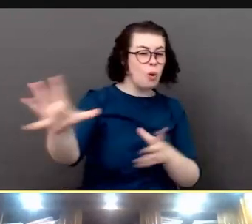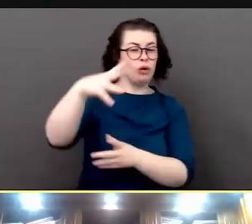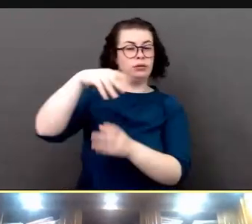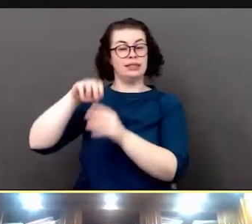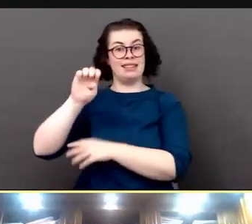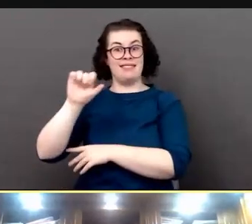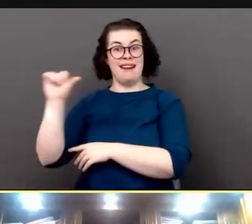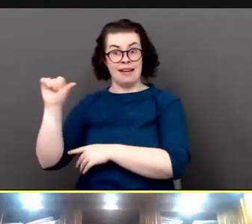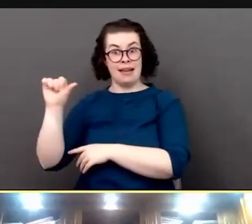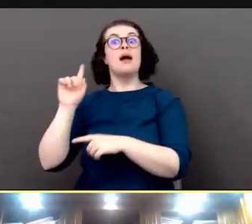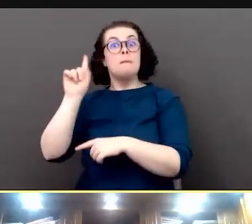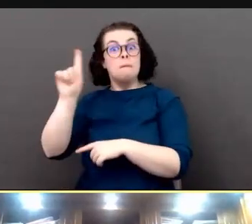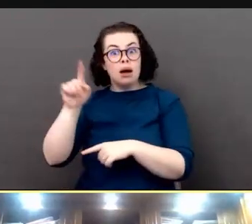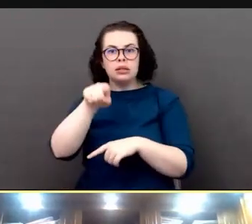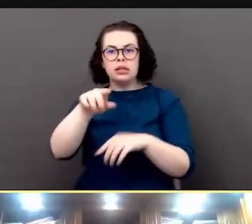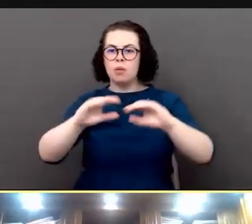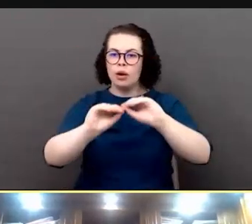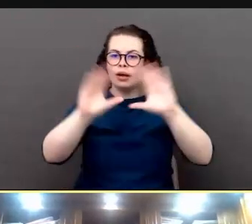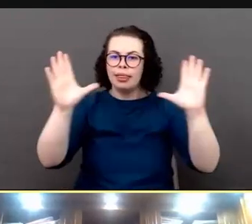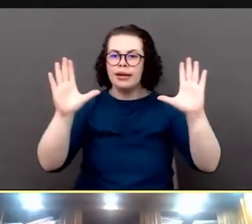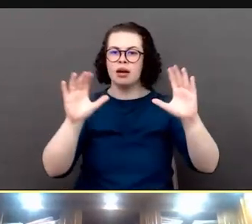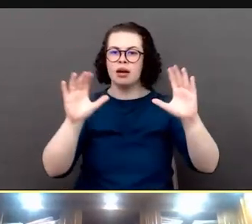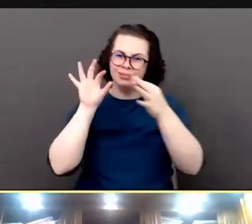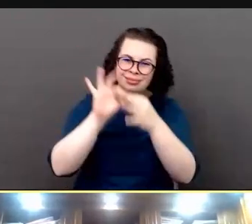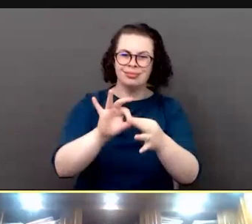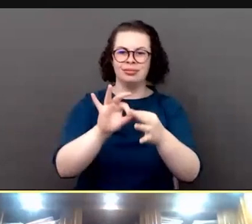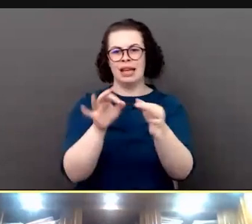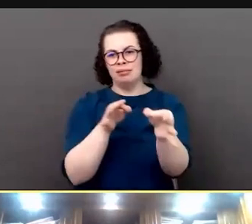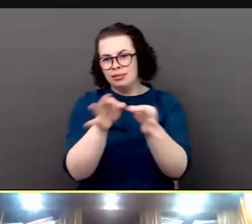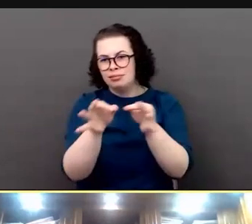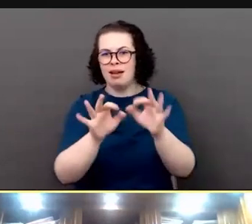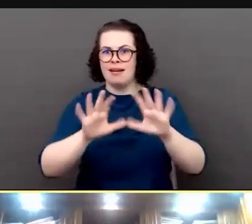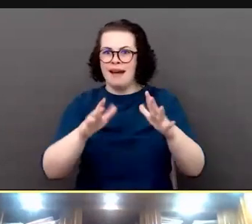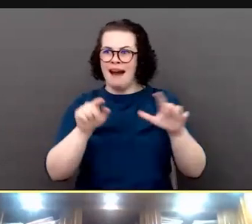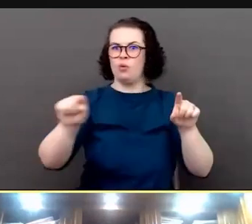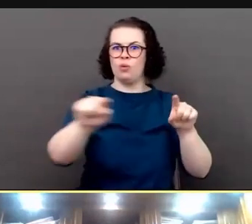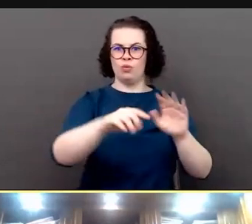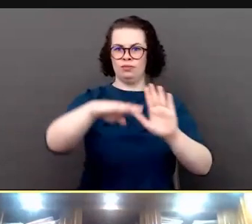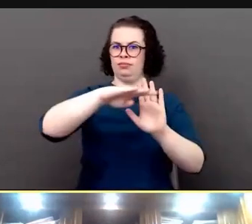the built environment. So it was really useful to have this